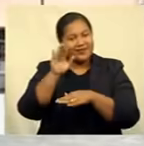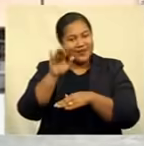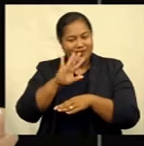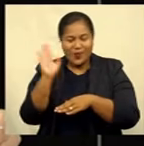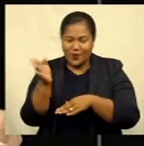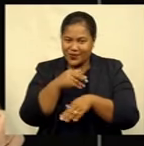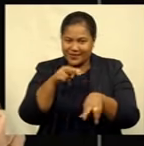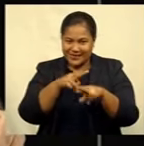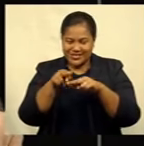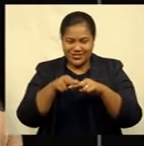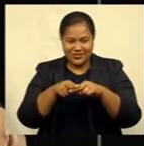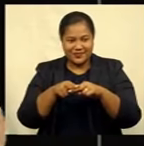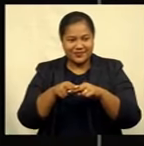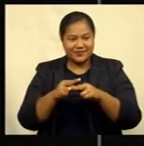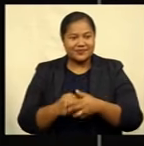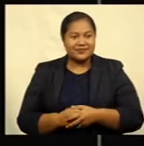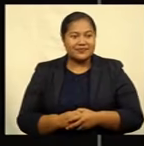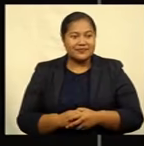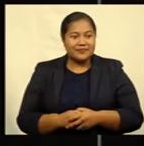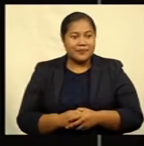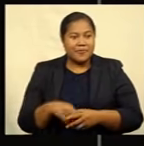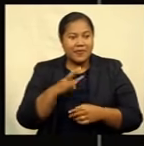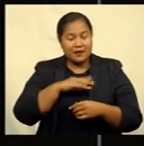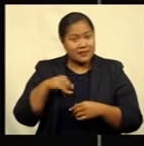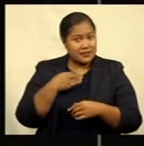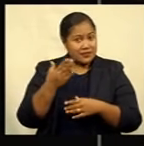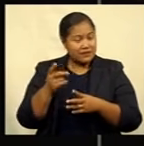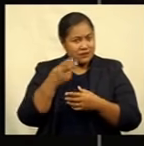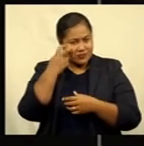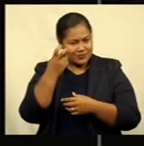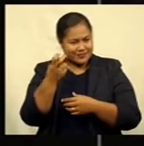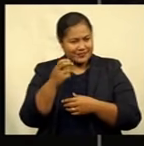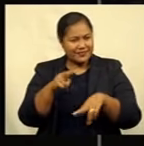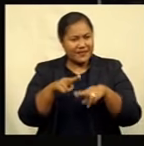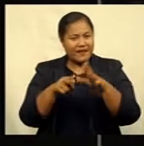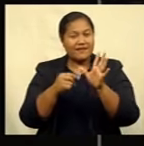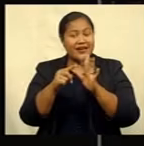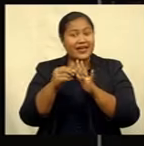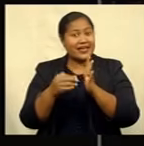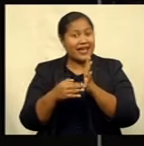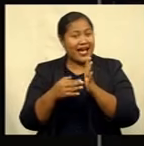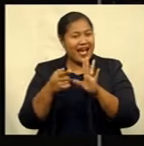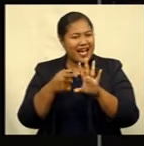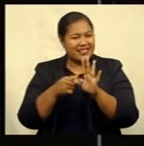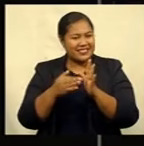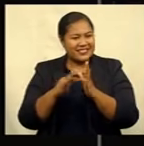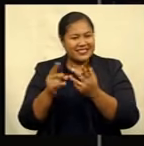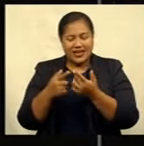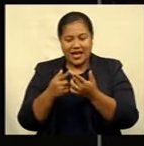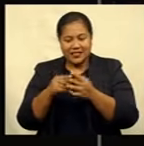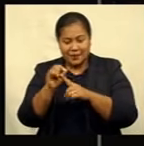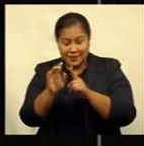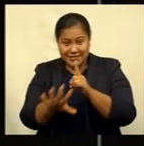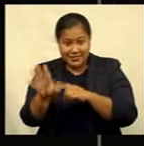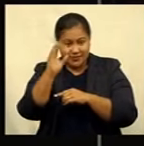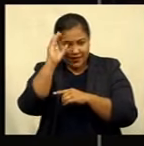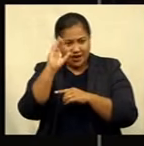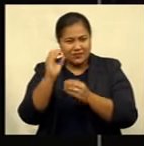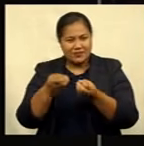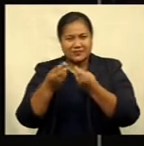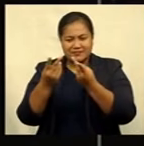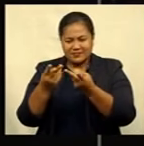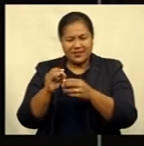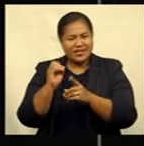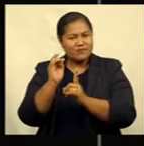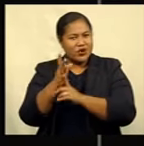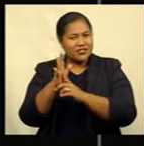Fiji. Minister for Tourism Fayaz Koya says for Fiji and other Pacific countries, tourism offers important